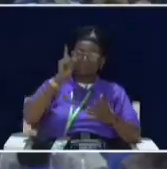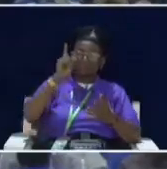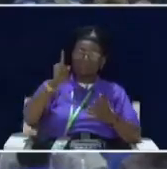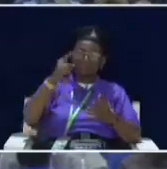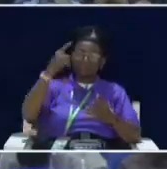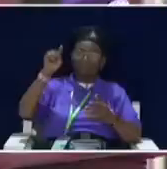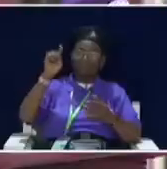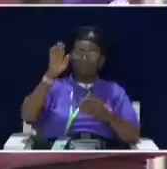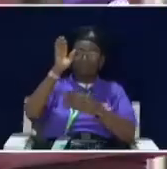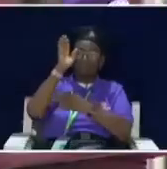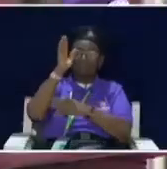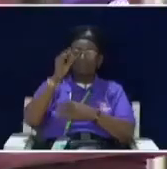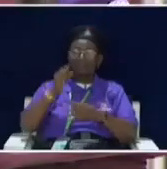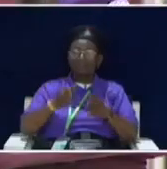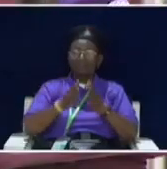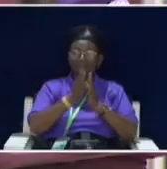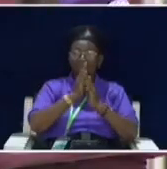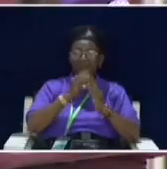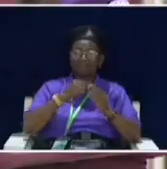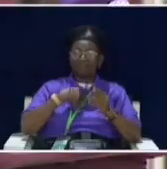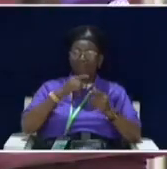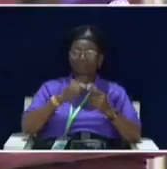Because God asked me to tell some.